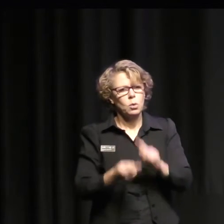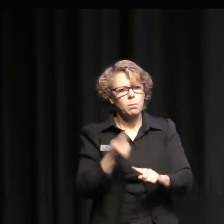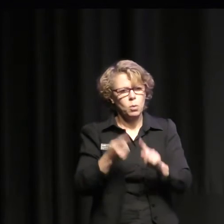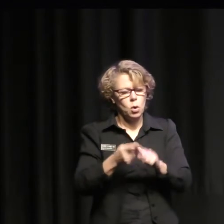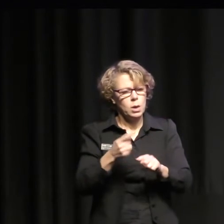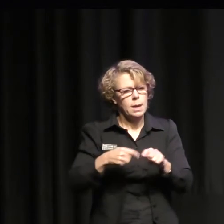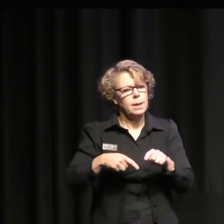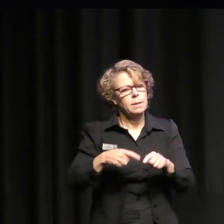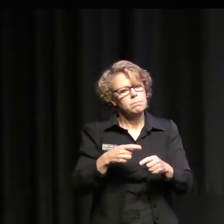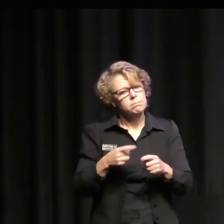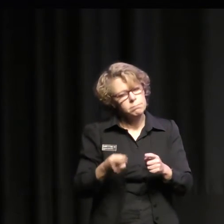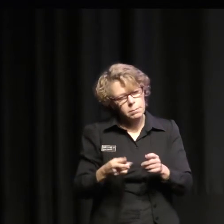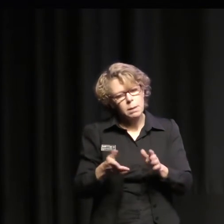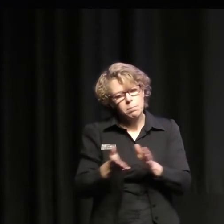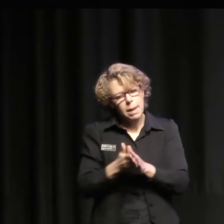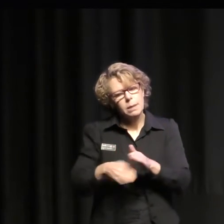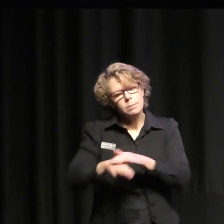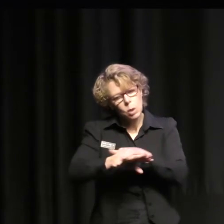basic income.